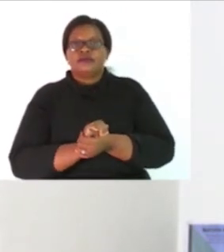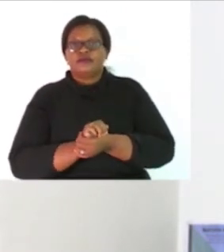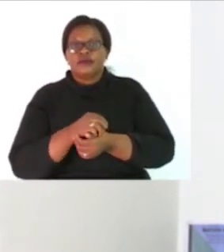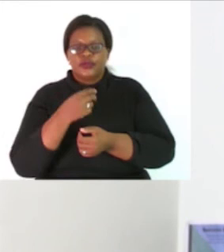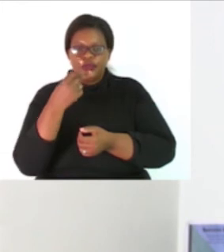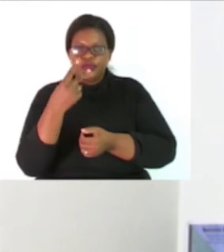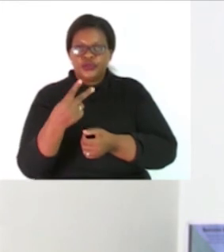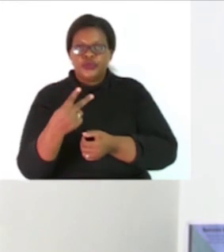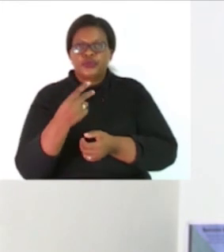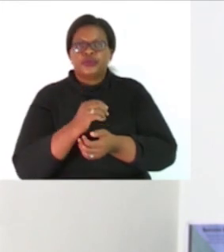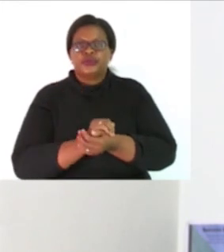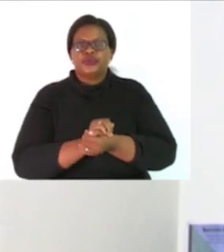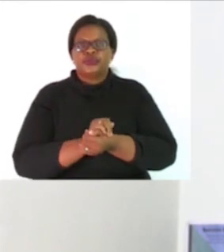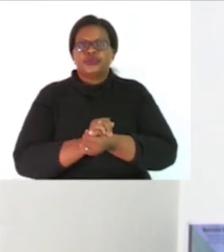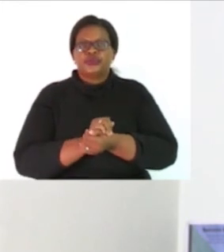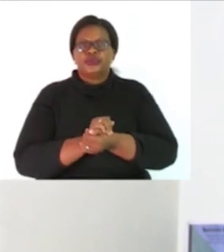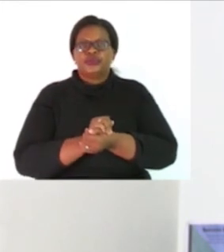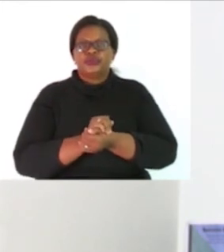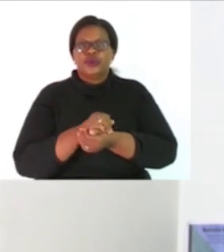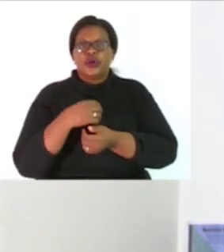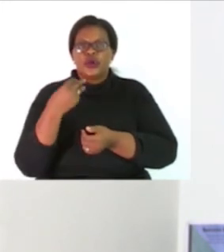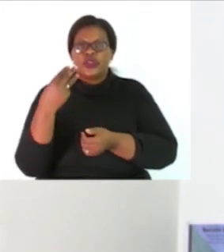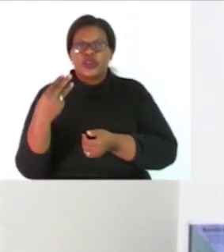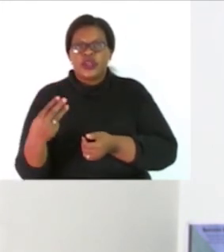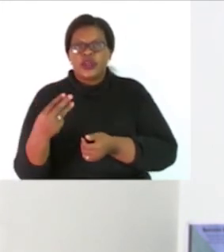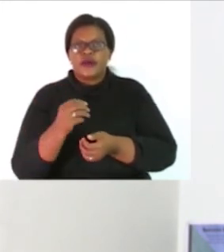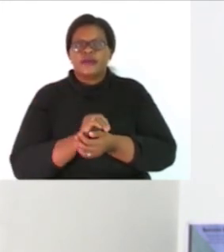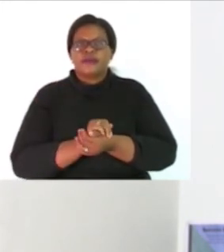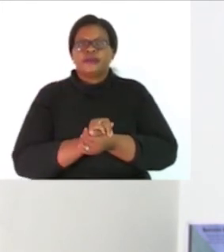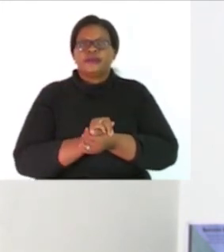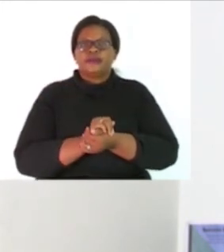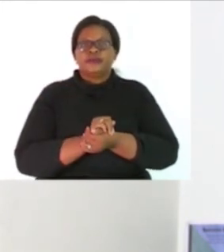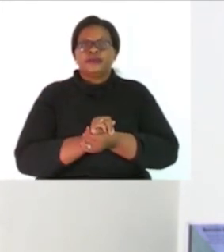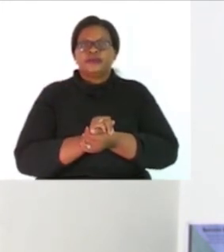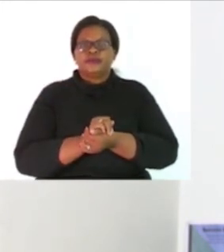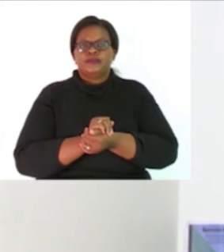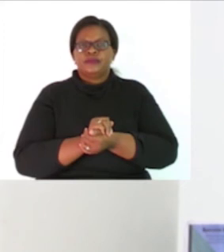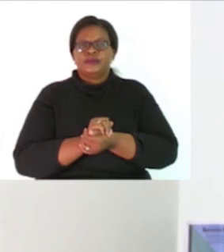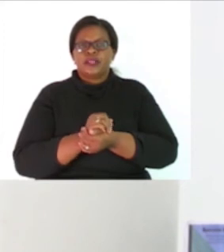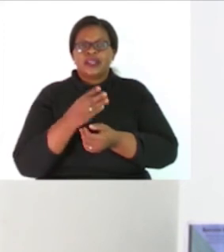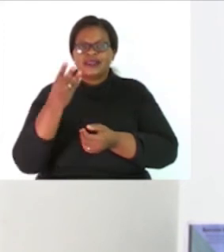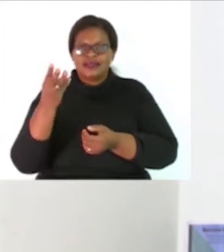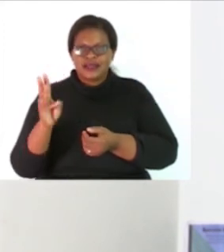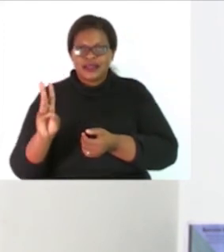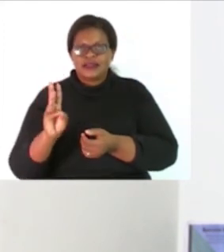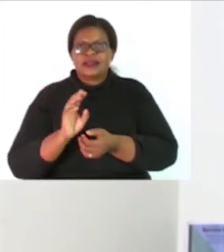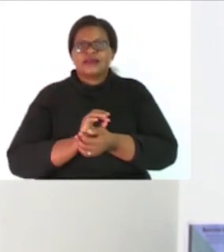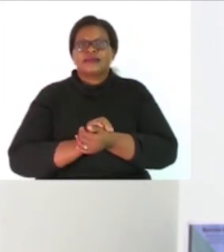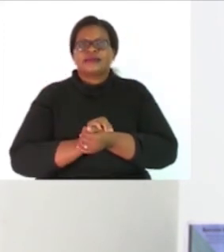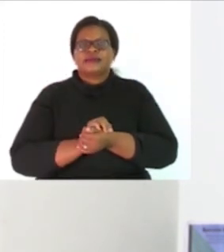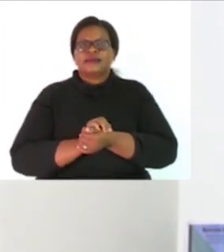2. And then? 3. And then? 6.